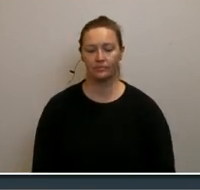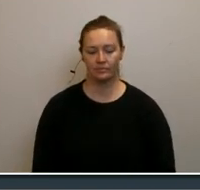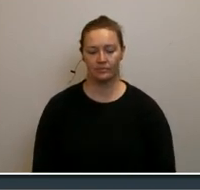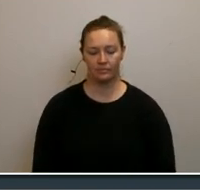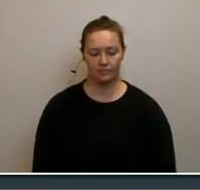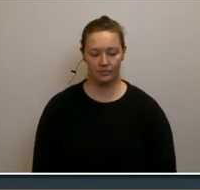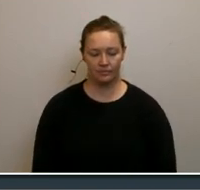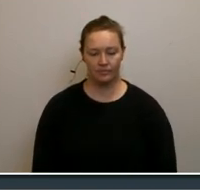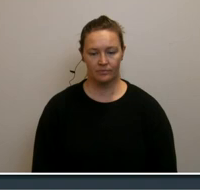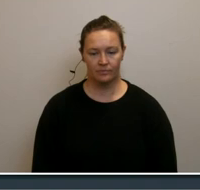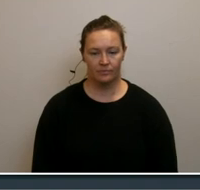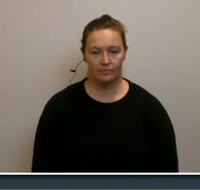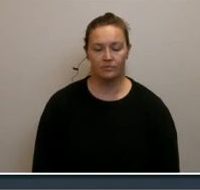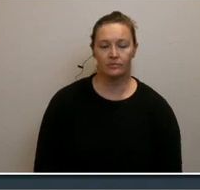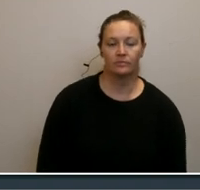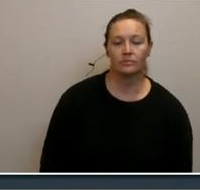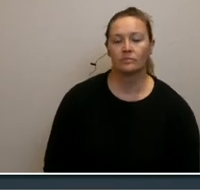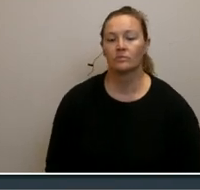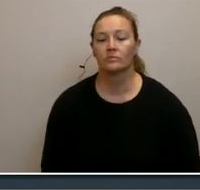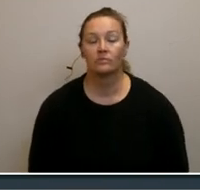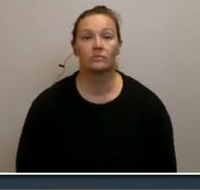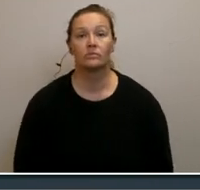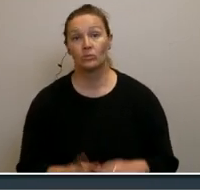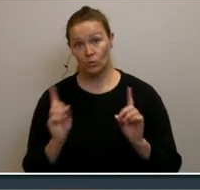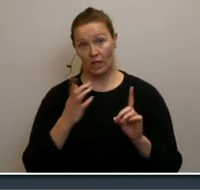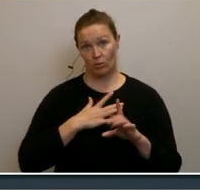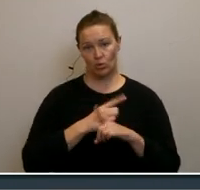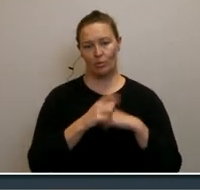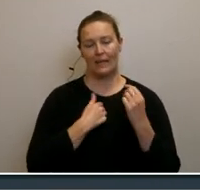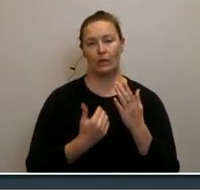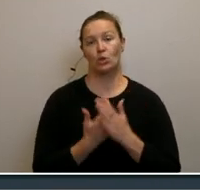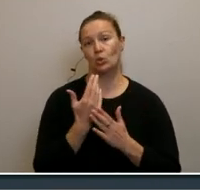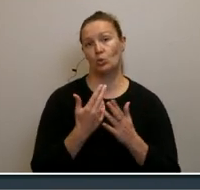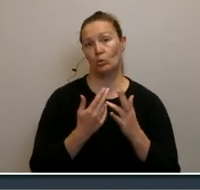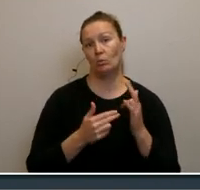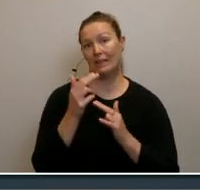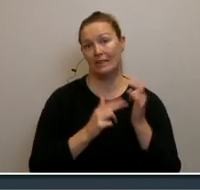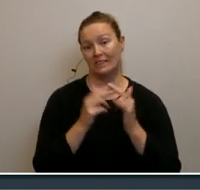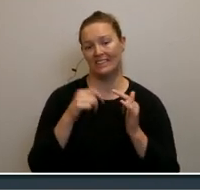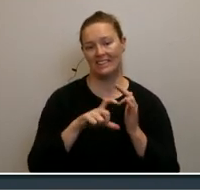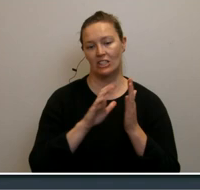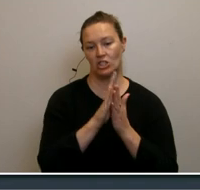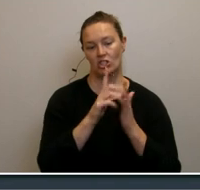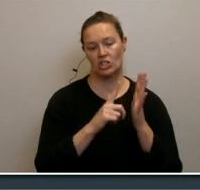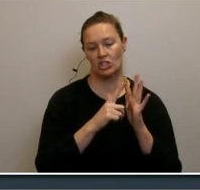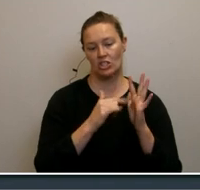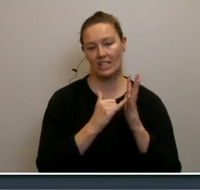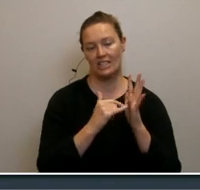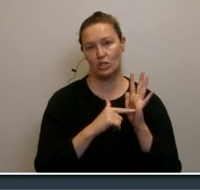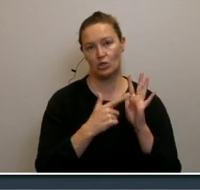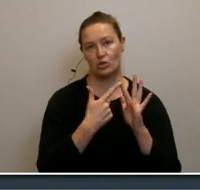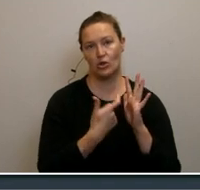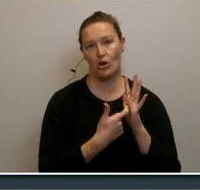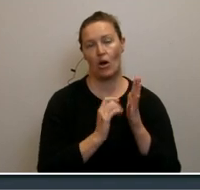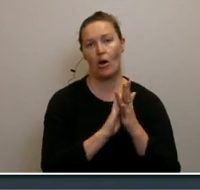provide in the community. So today it's to talk about the new build at Chester Hope. So just to take you through that